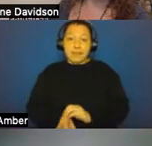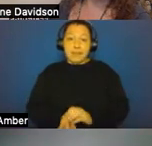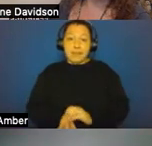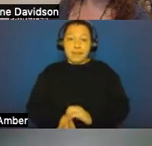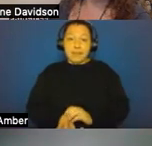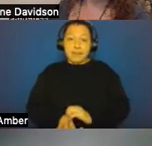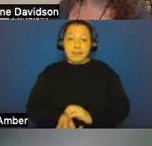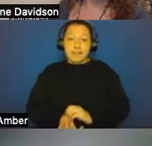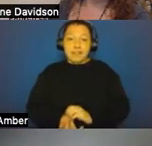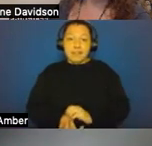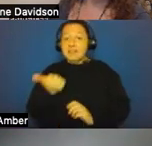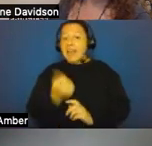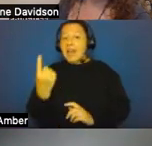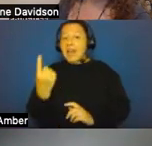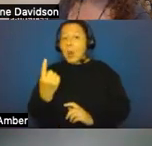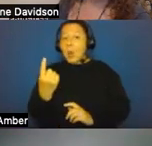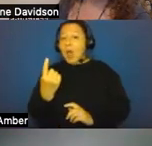Somewhere in the middle?